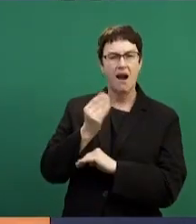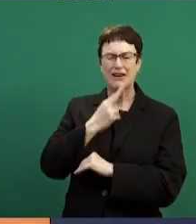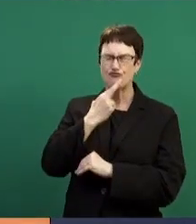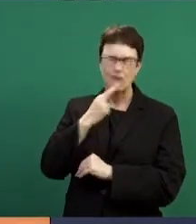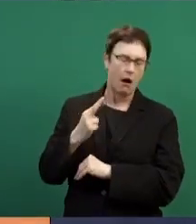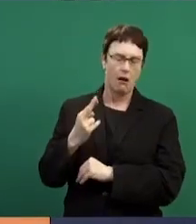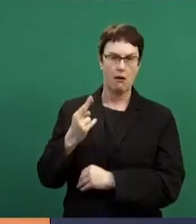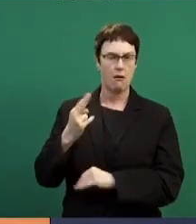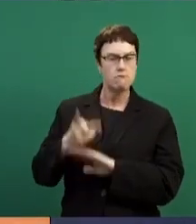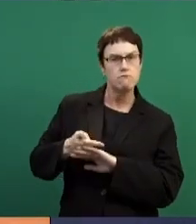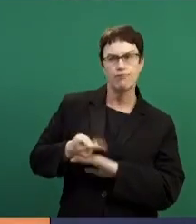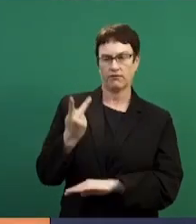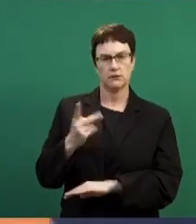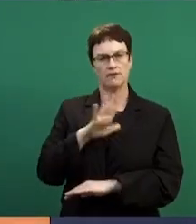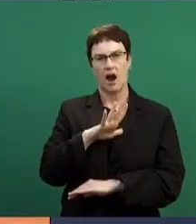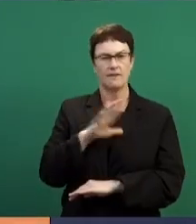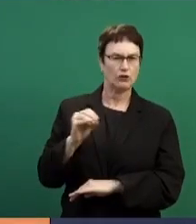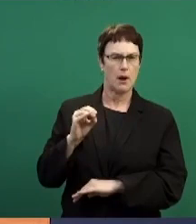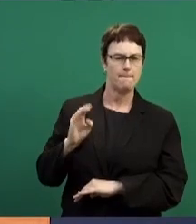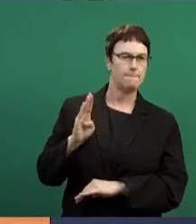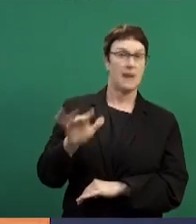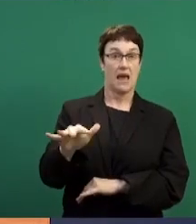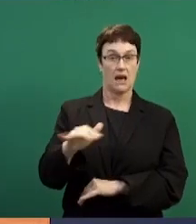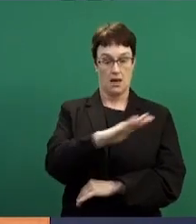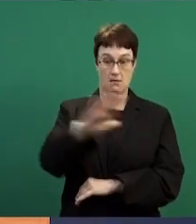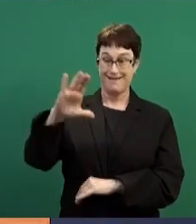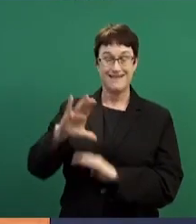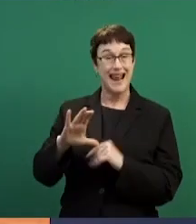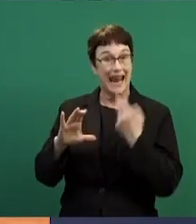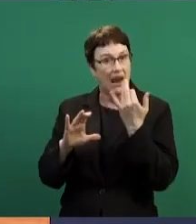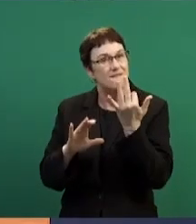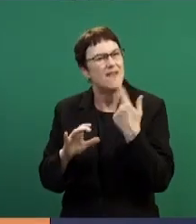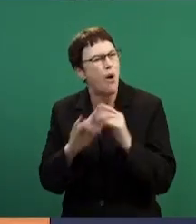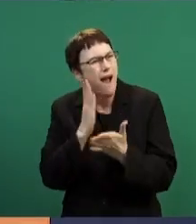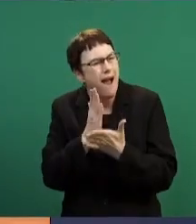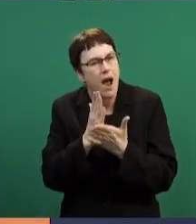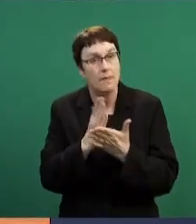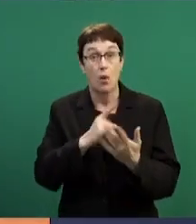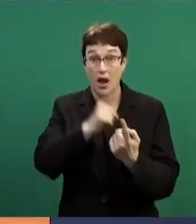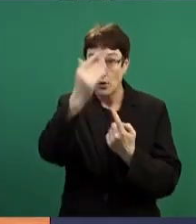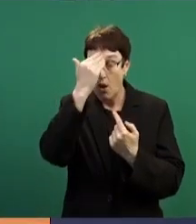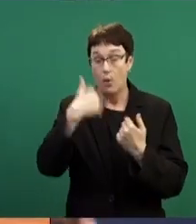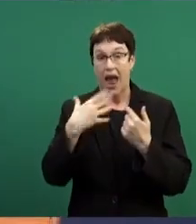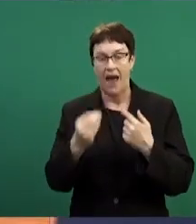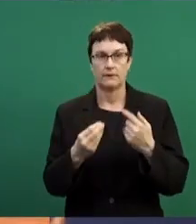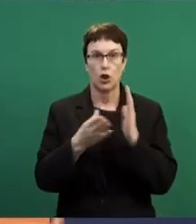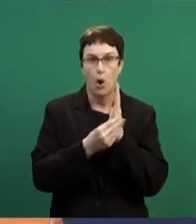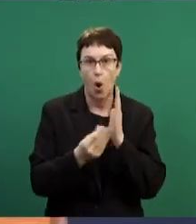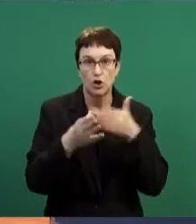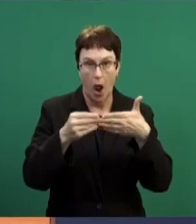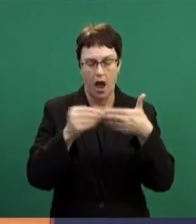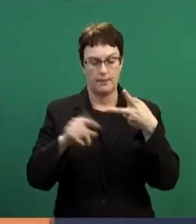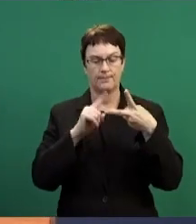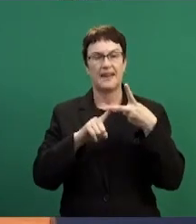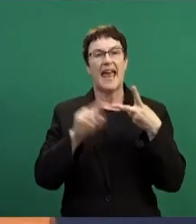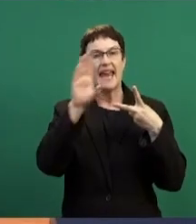now, let's just assume that the exchange rates that are there, we have got the dollar, the euro, all of them combined, and the pound and so forth. Just work on